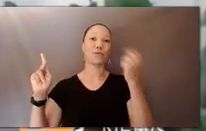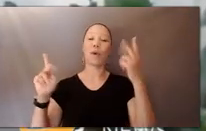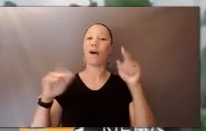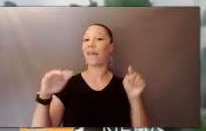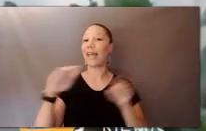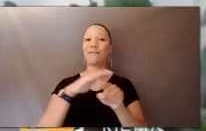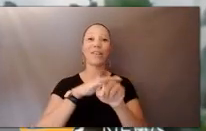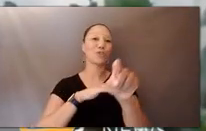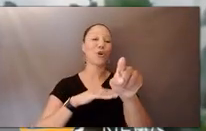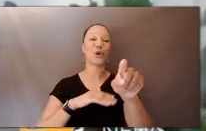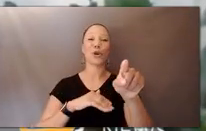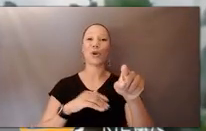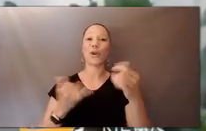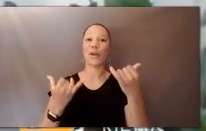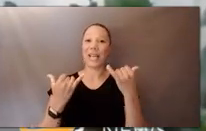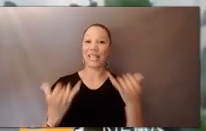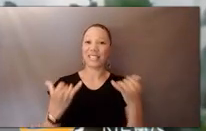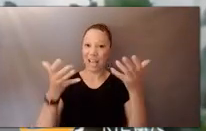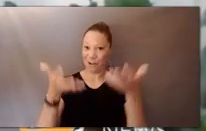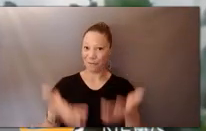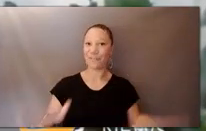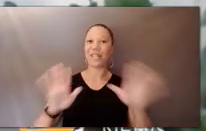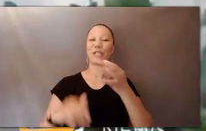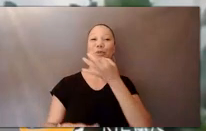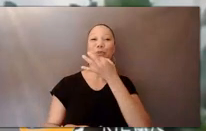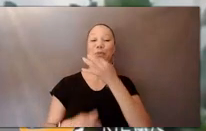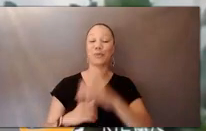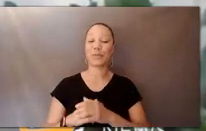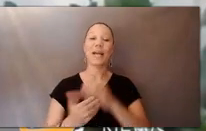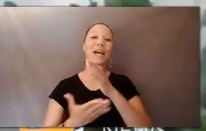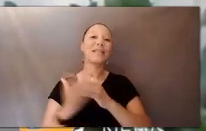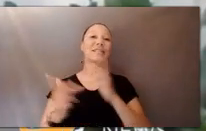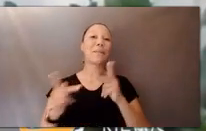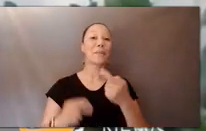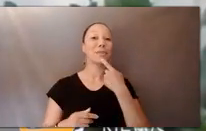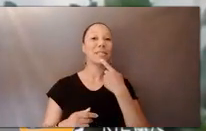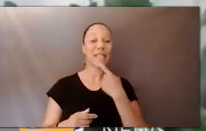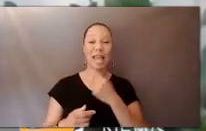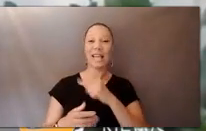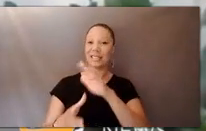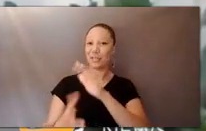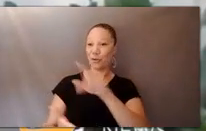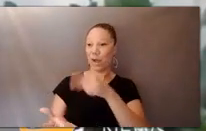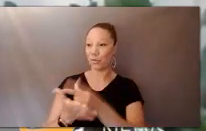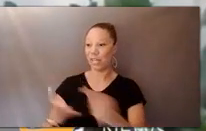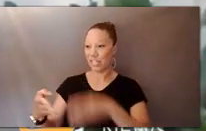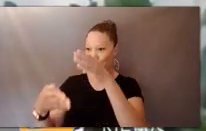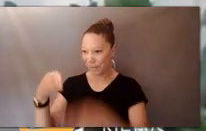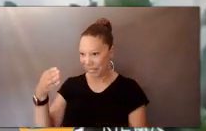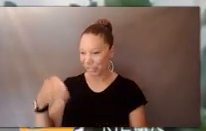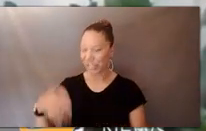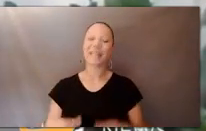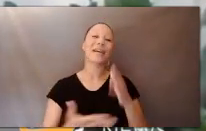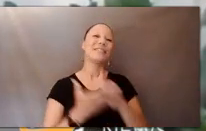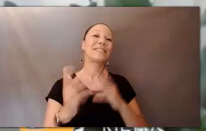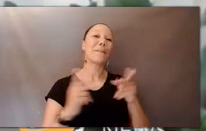adventure is hitting a milestone. Some people say it's a completion, some people say it's a new beginning. But